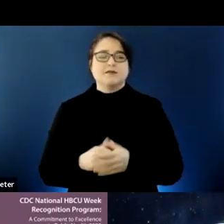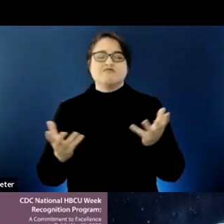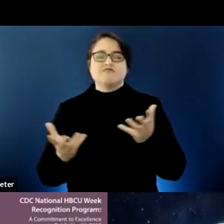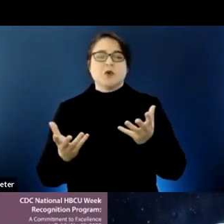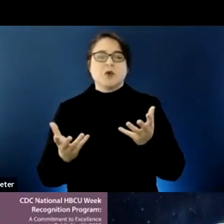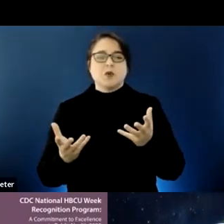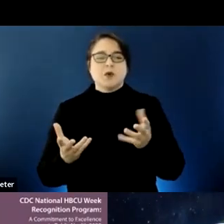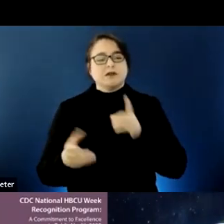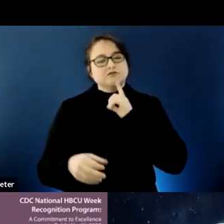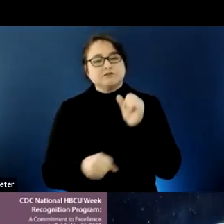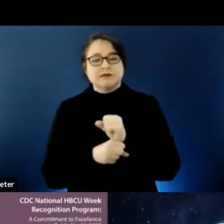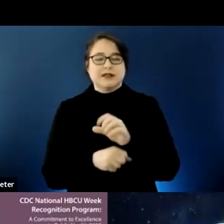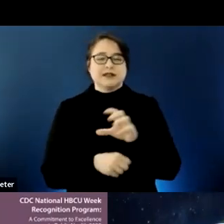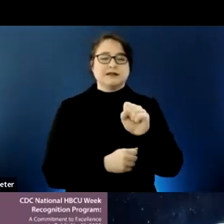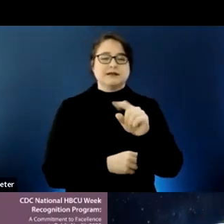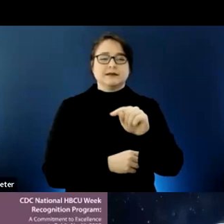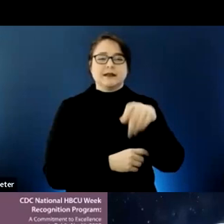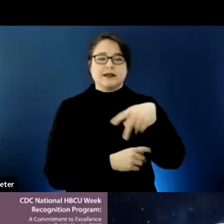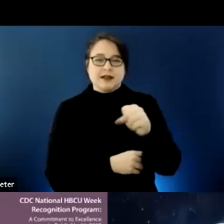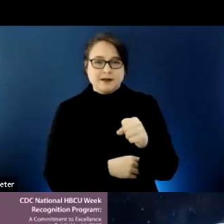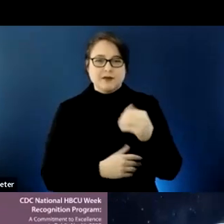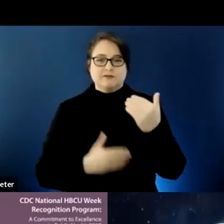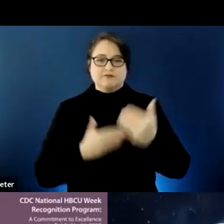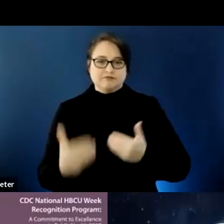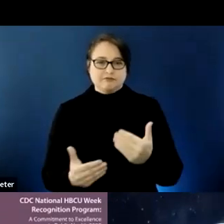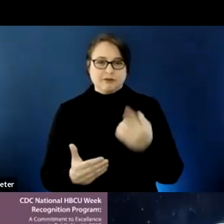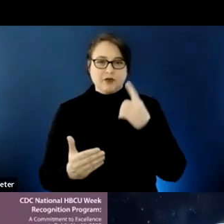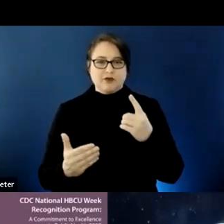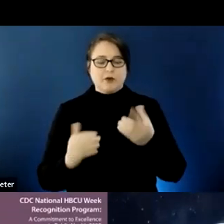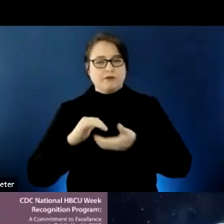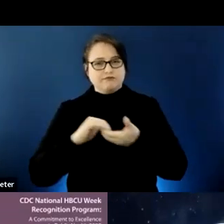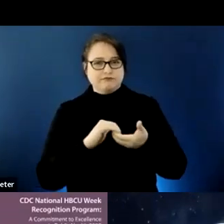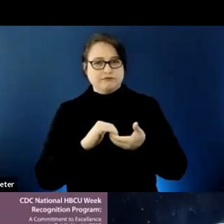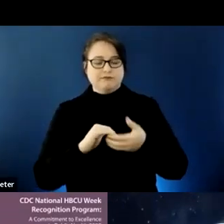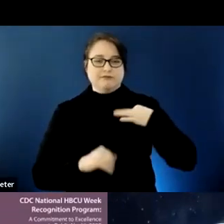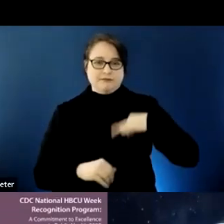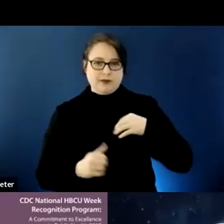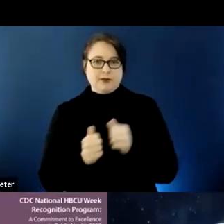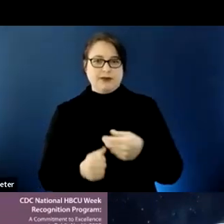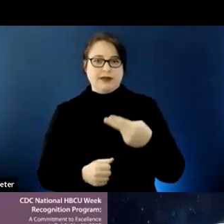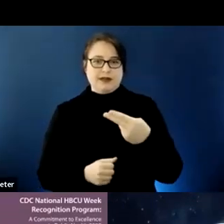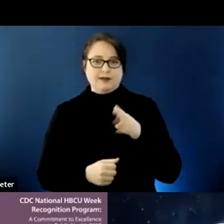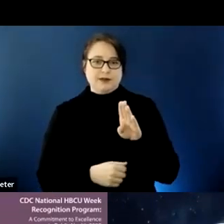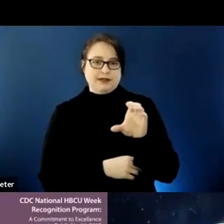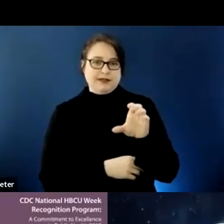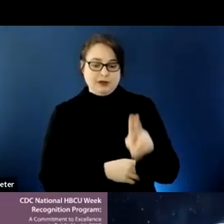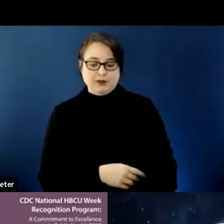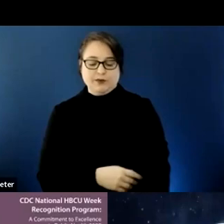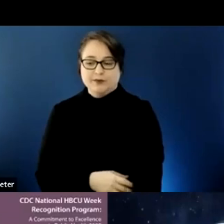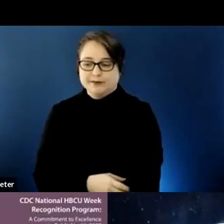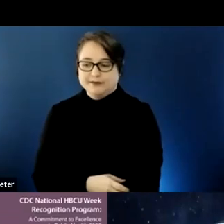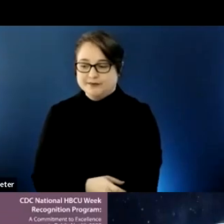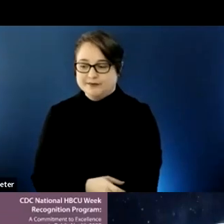be taken to develop a mutually beneficial relationship with HBCUs? Like, what would be your recommendation on some